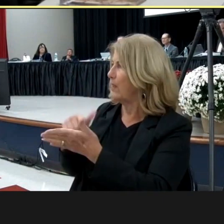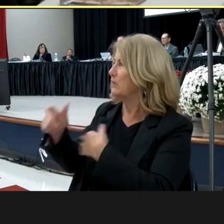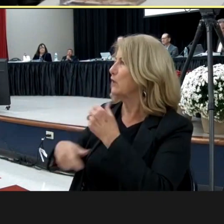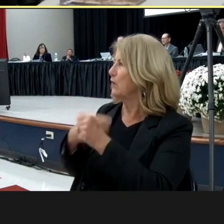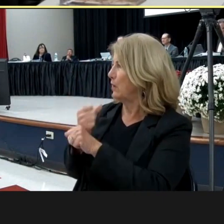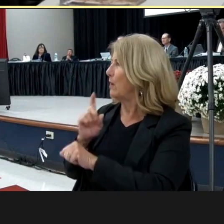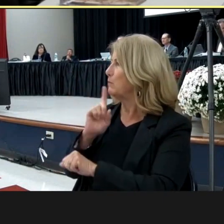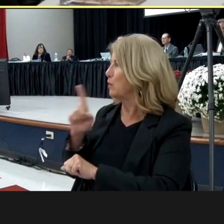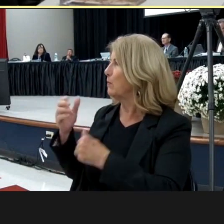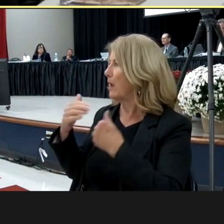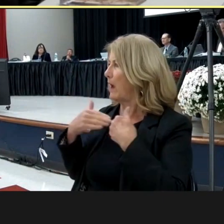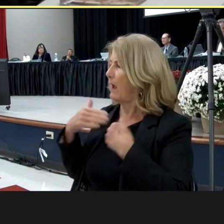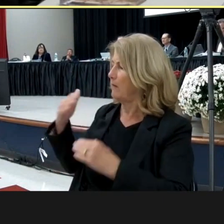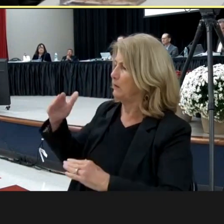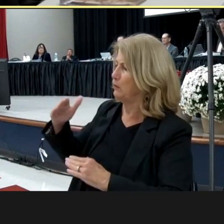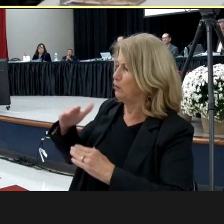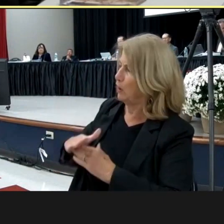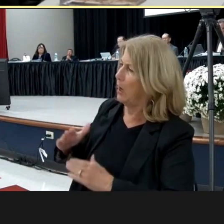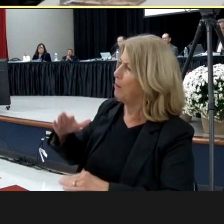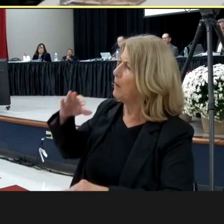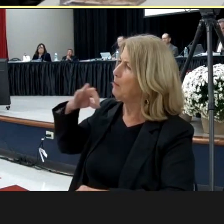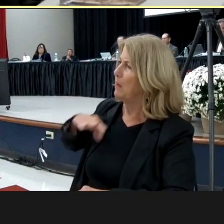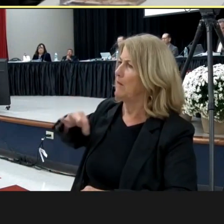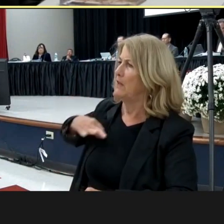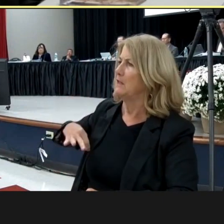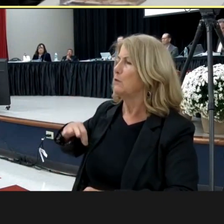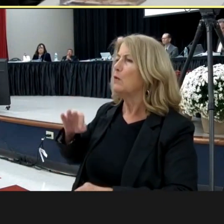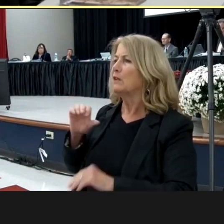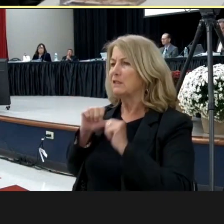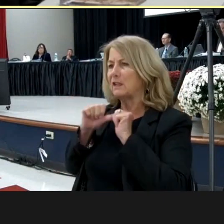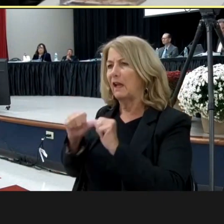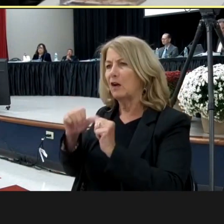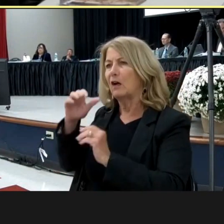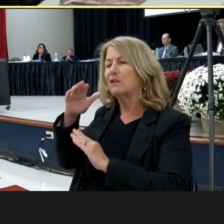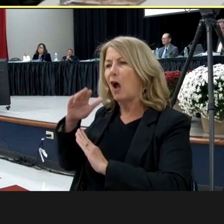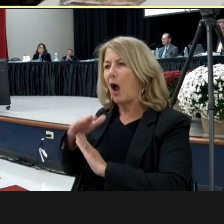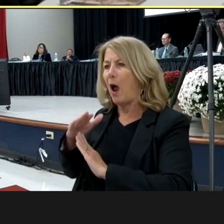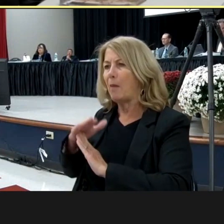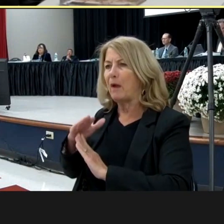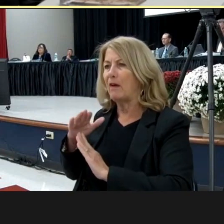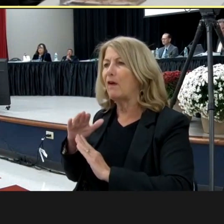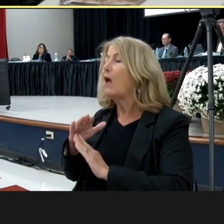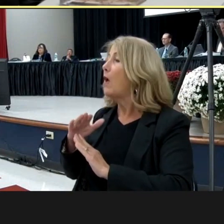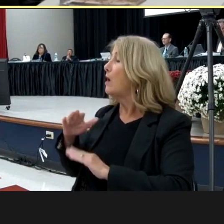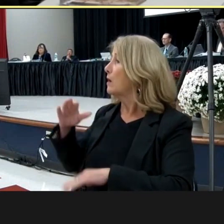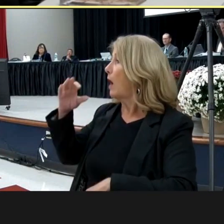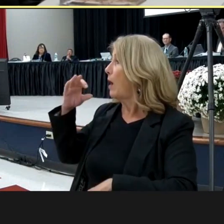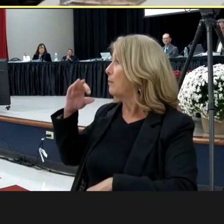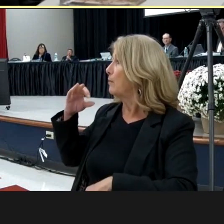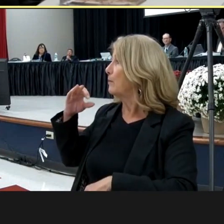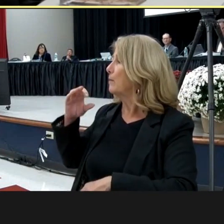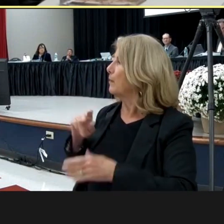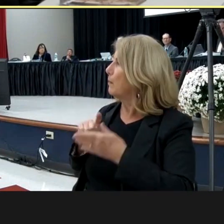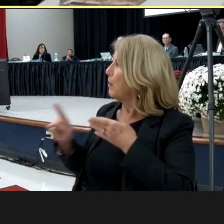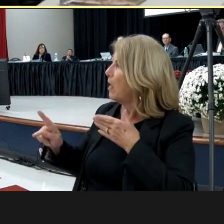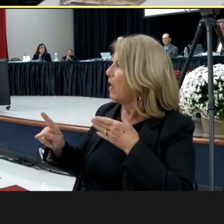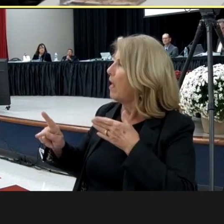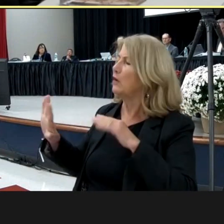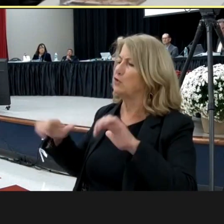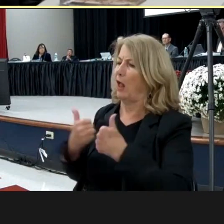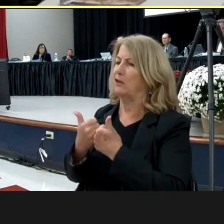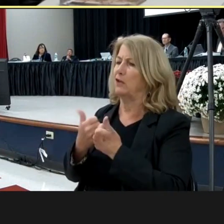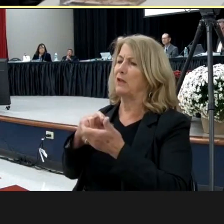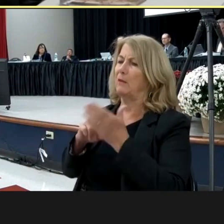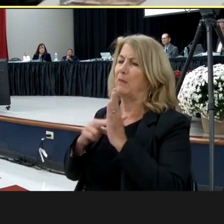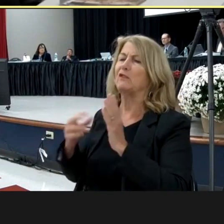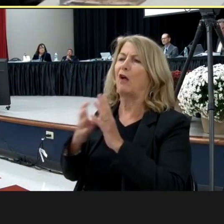have top-notch benefits and that we're staying on top of compensation challenges. It really meant a lot to people that